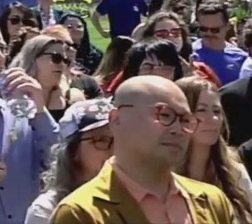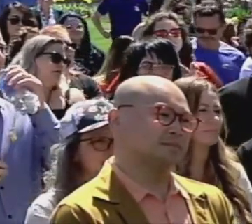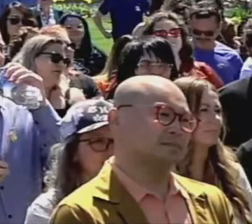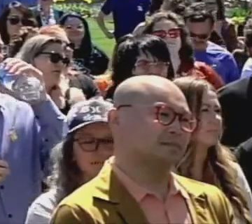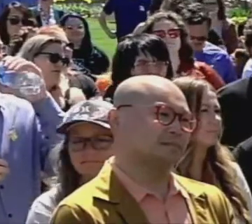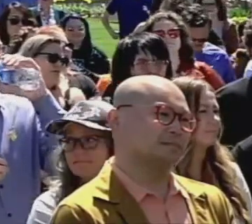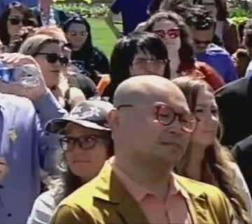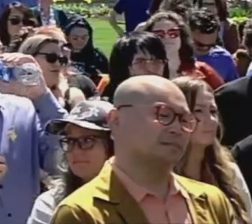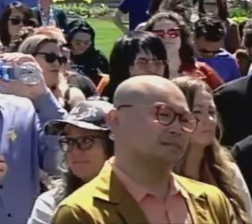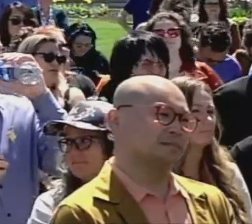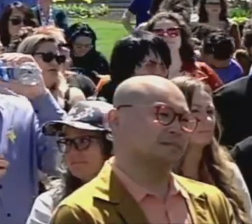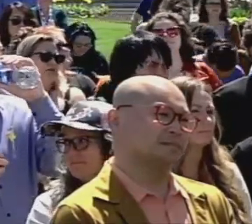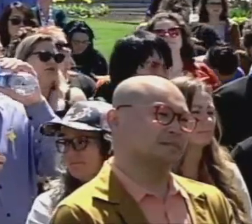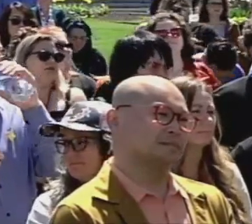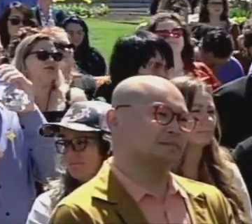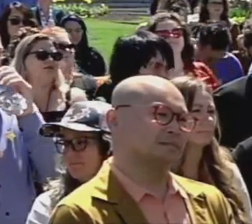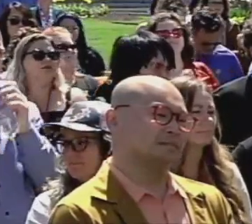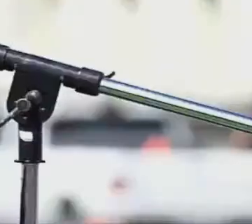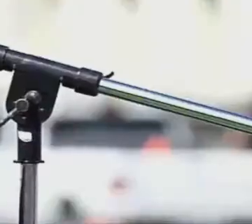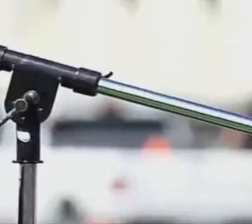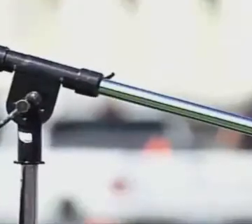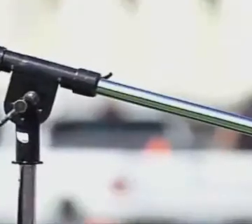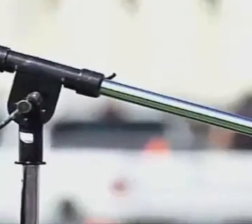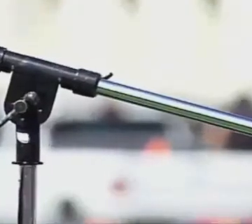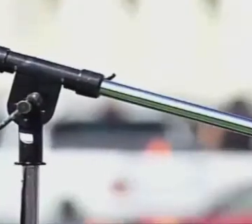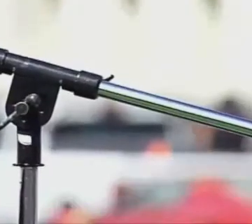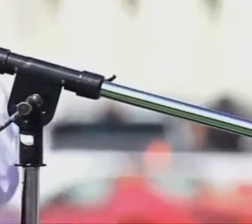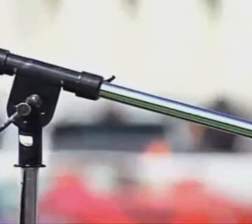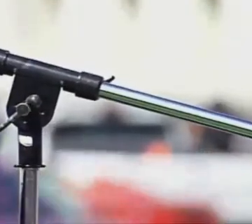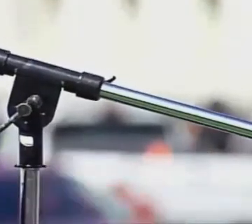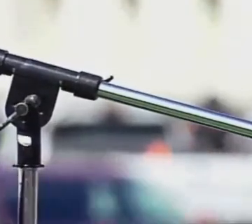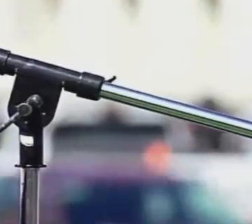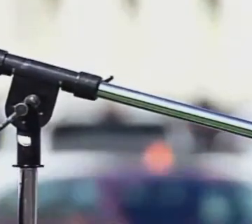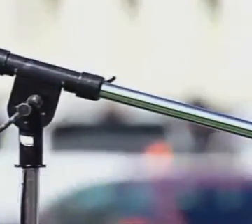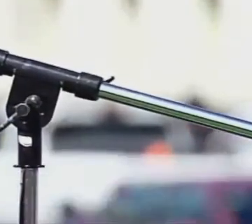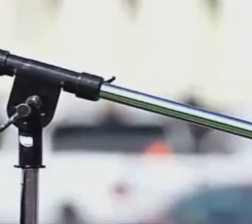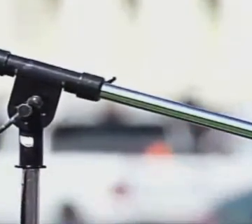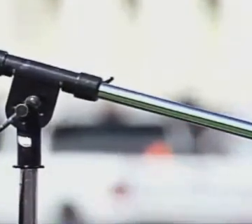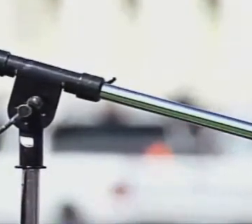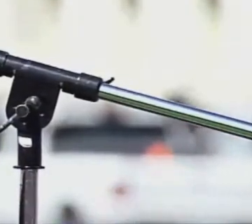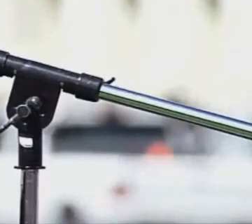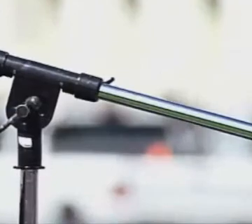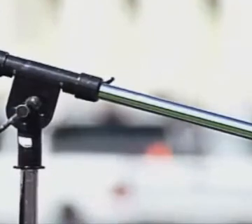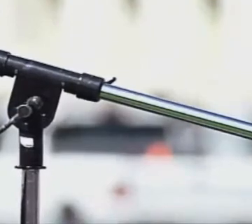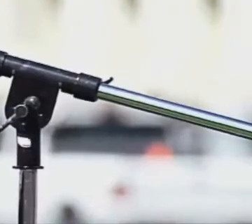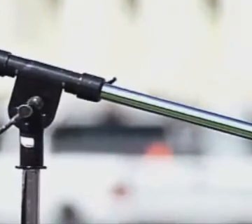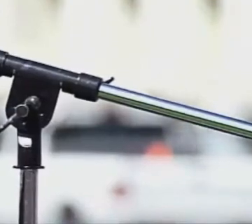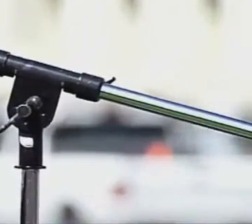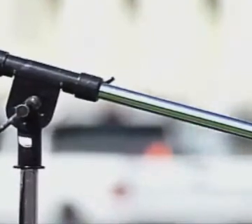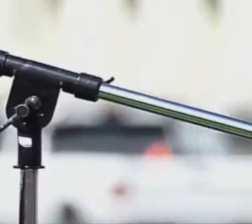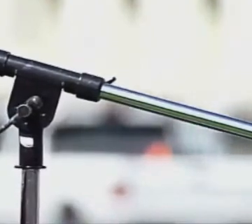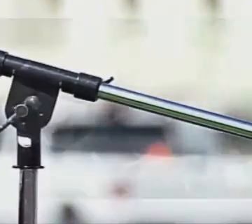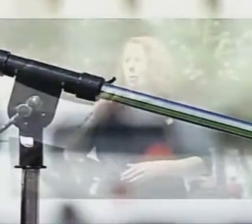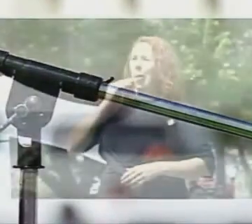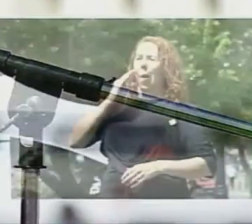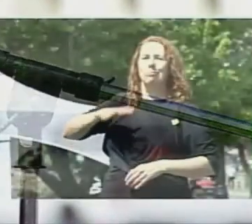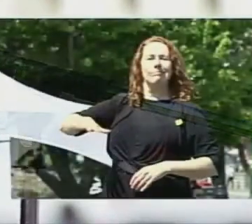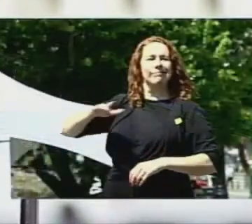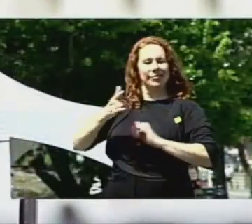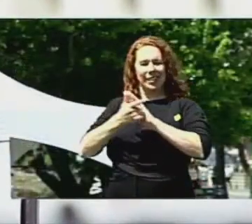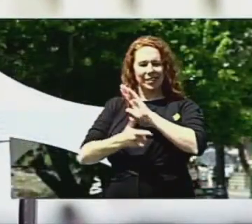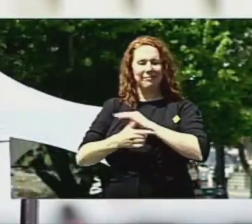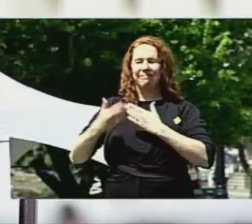Thank you, Premier Eby, for sharing some words and for welcoming people onto this, into your home and your area here